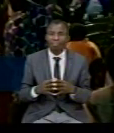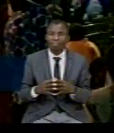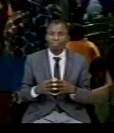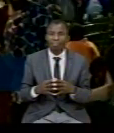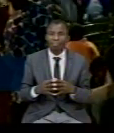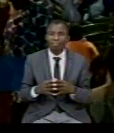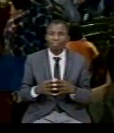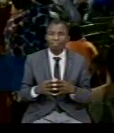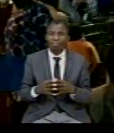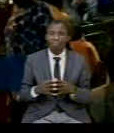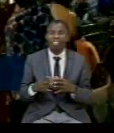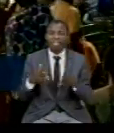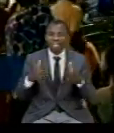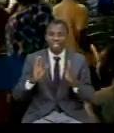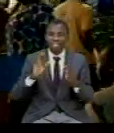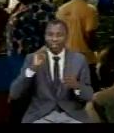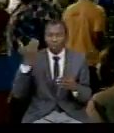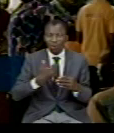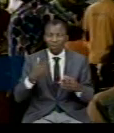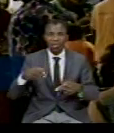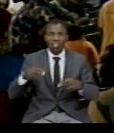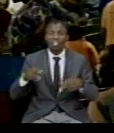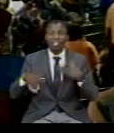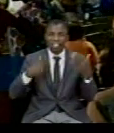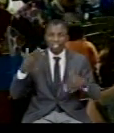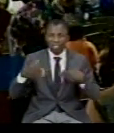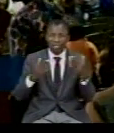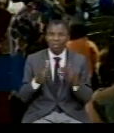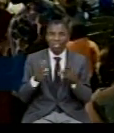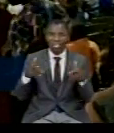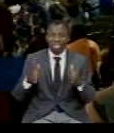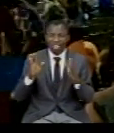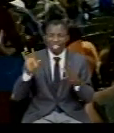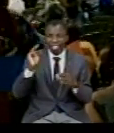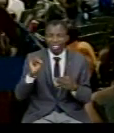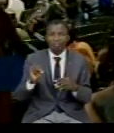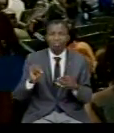Let's rejoice. And let the orchestra give us music to rejoice